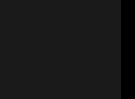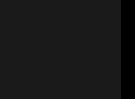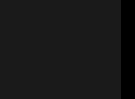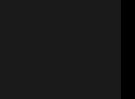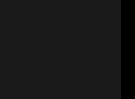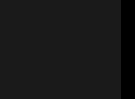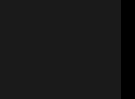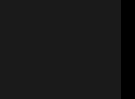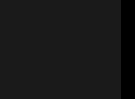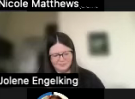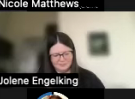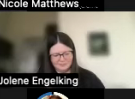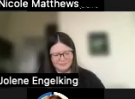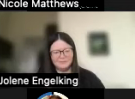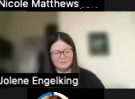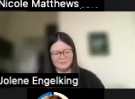is